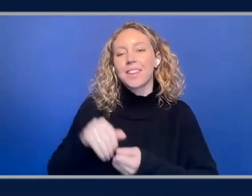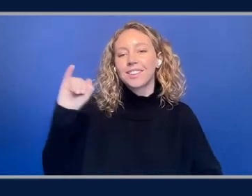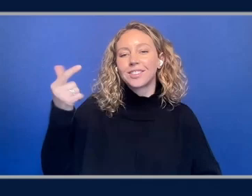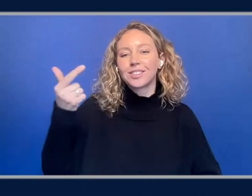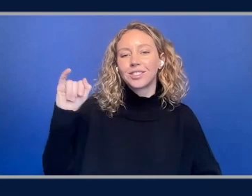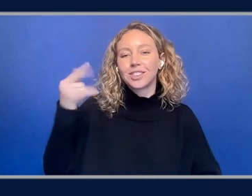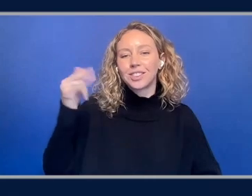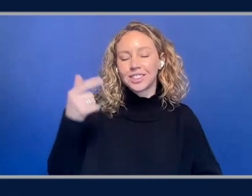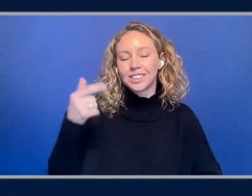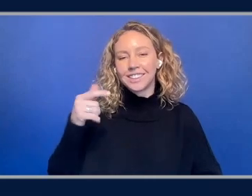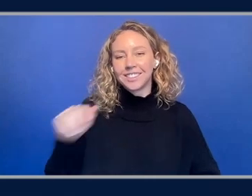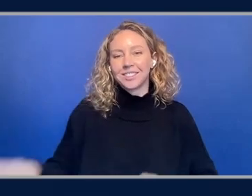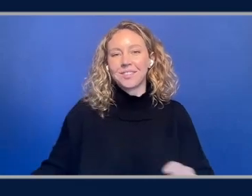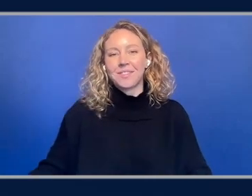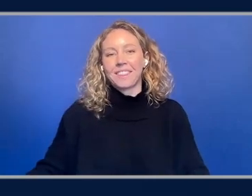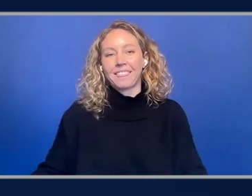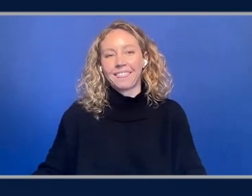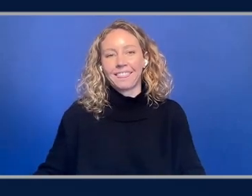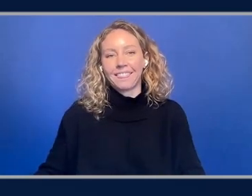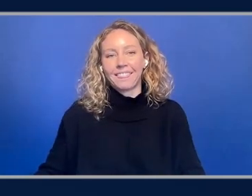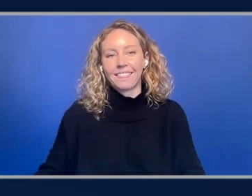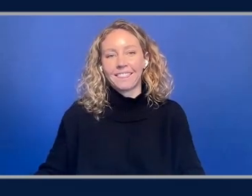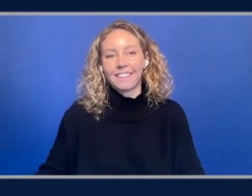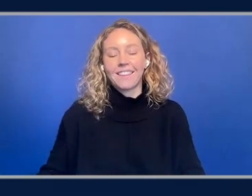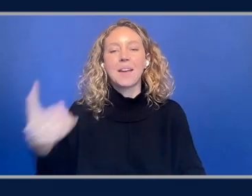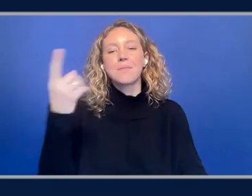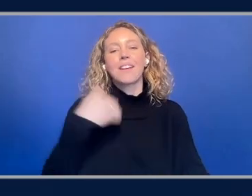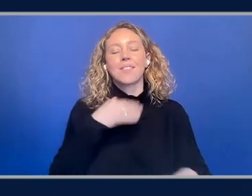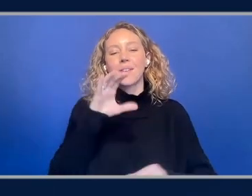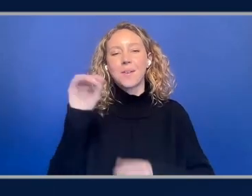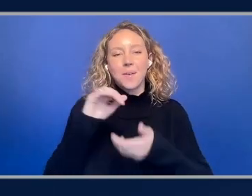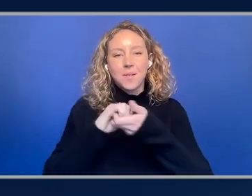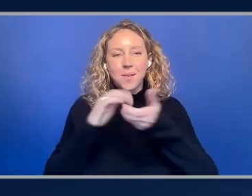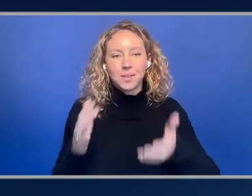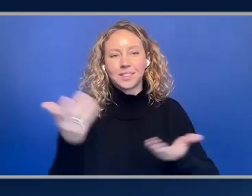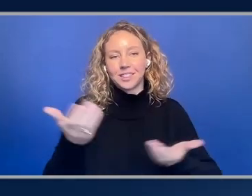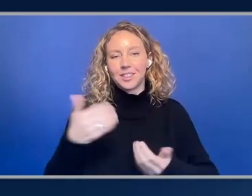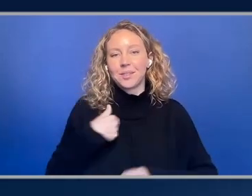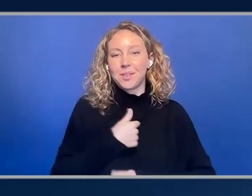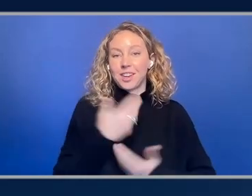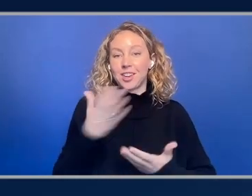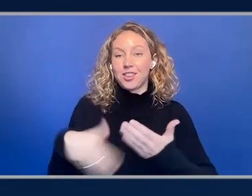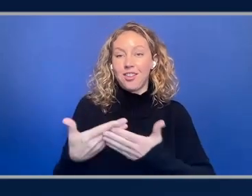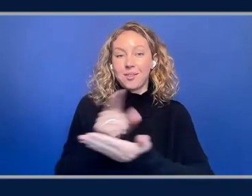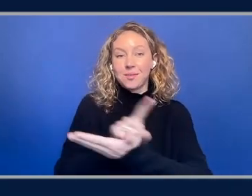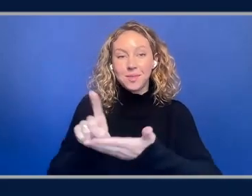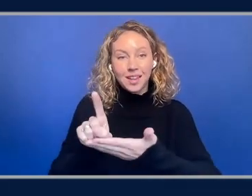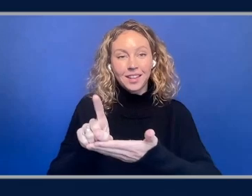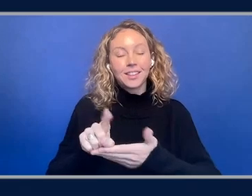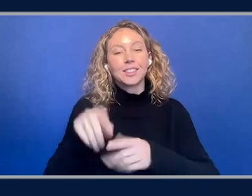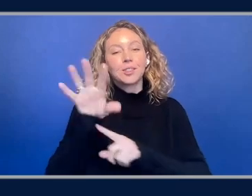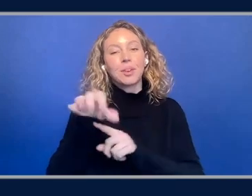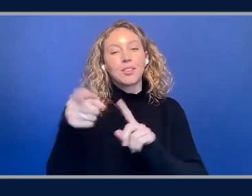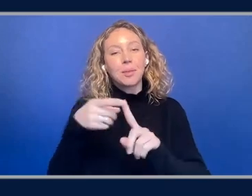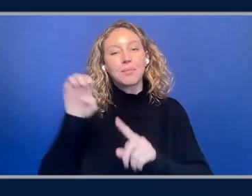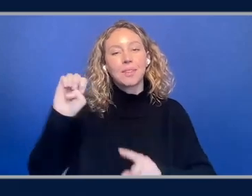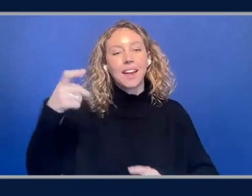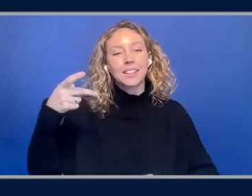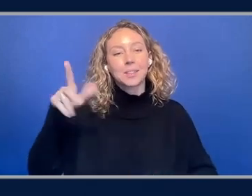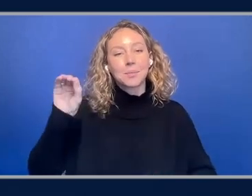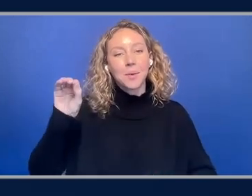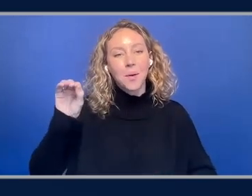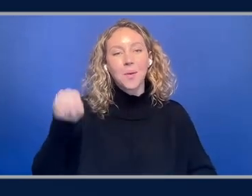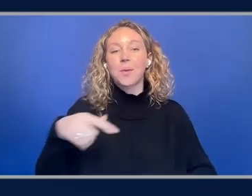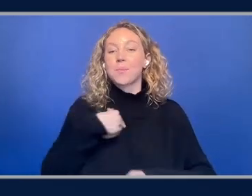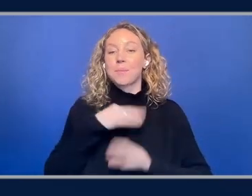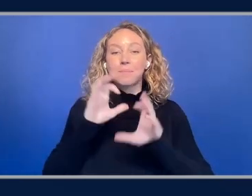Gigi Behringer. I'm one of your co-hosts today for AWS On Air. We are here all week streaming from the expo floor. As you can see, we are back. If you're joining